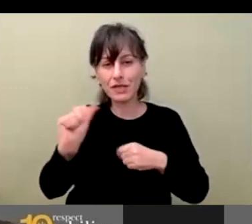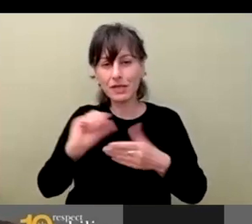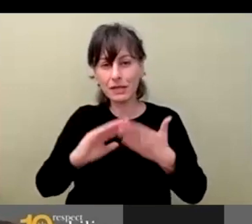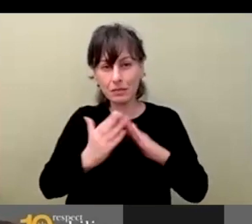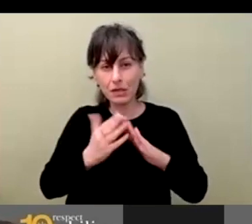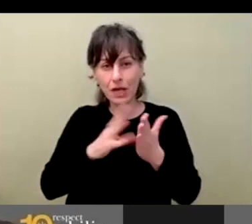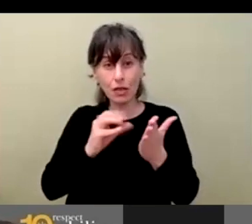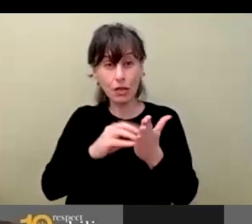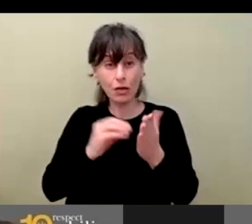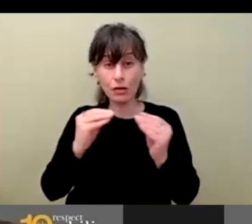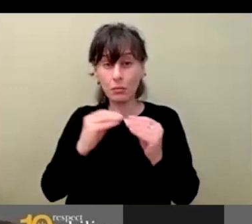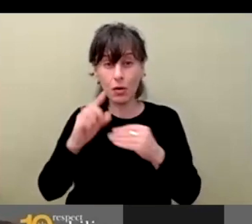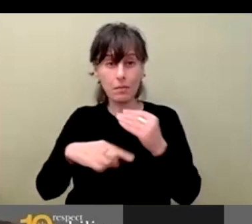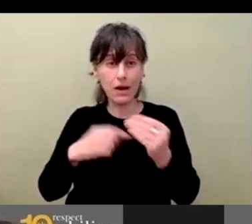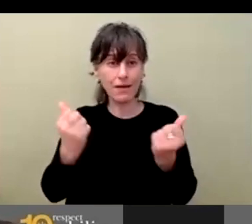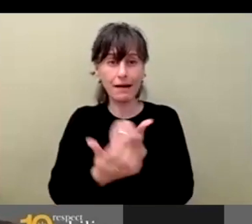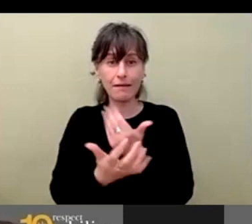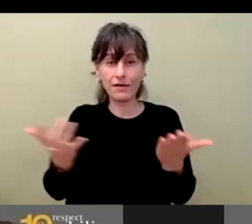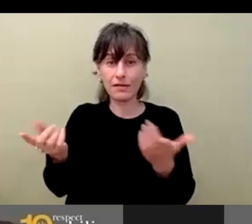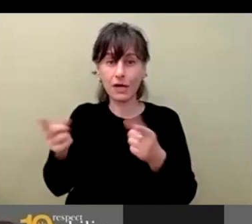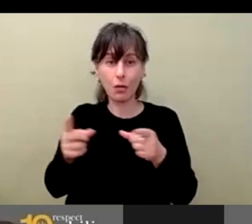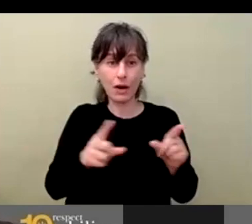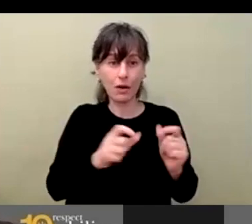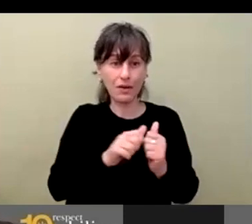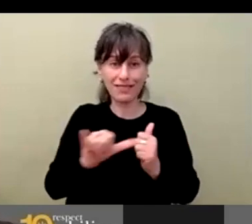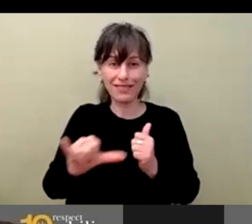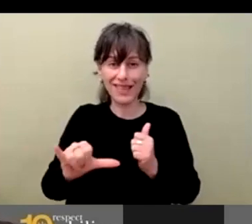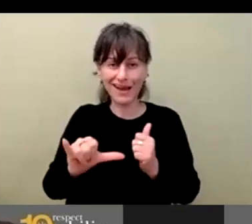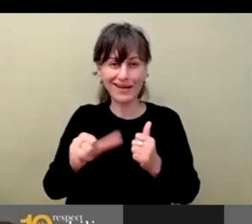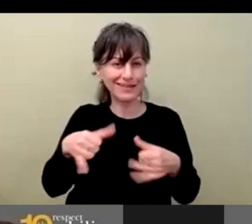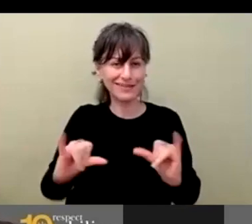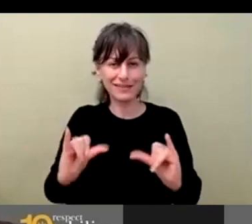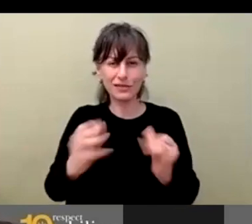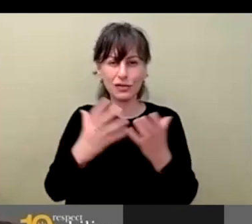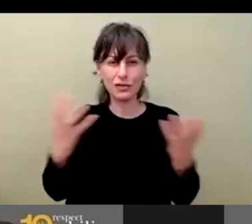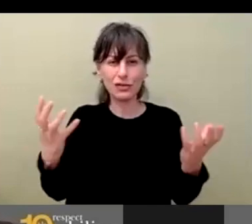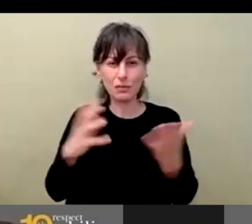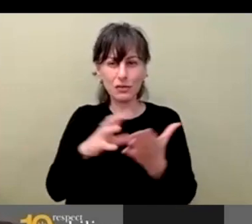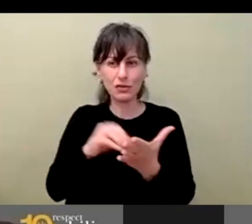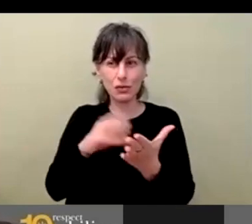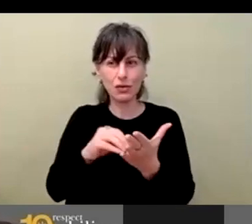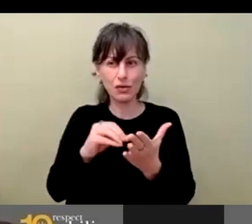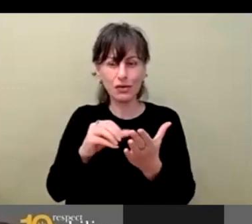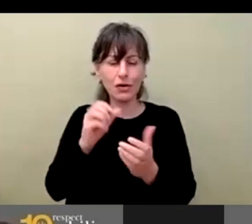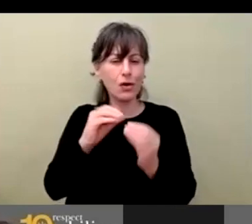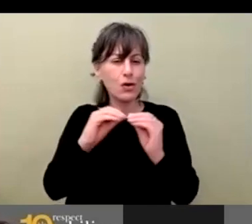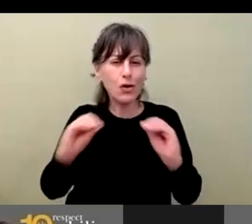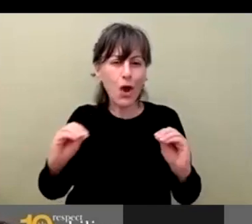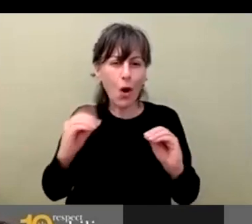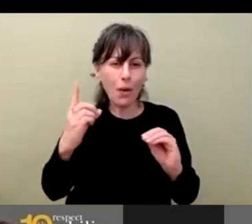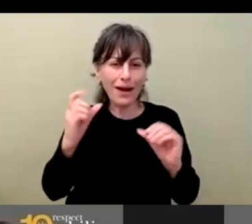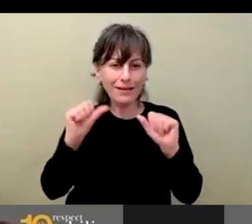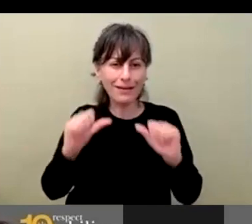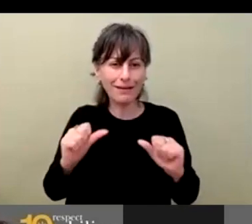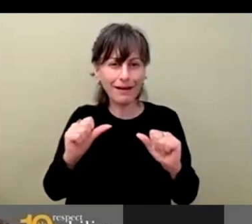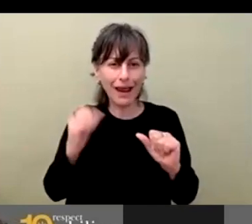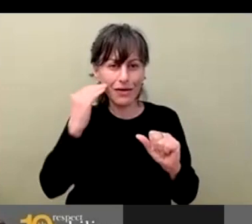about everything that's going on with that. And there's still so much to learn. Nobody can know it all, but I'm going to try.